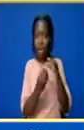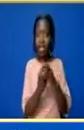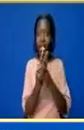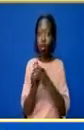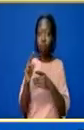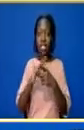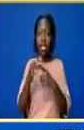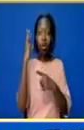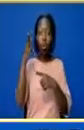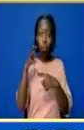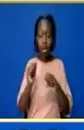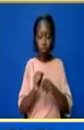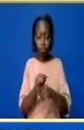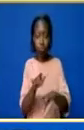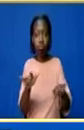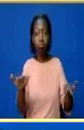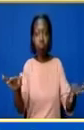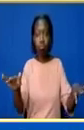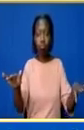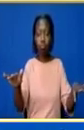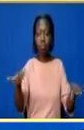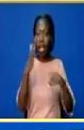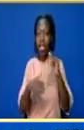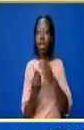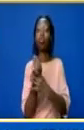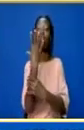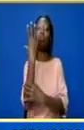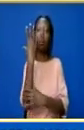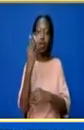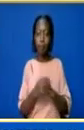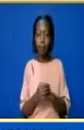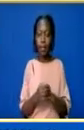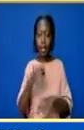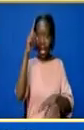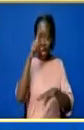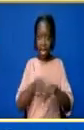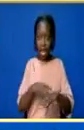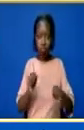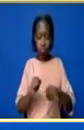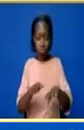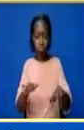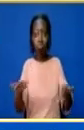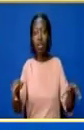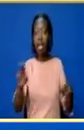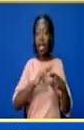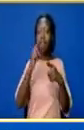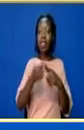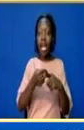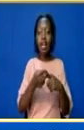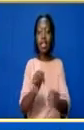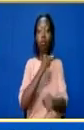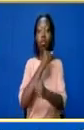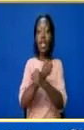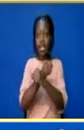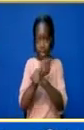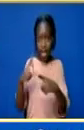spread out. Yes. And once they spread out, they cover up the ground. So when the water droplet comes, once it hits